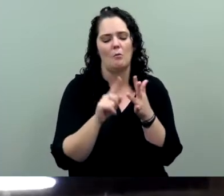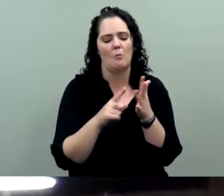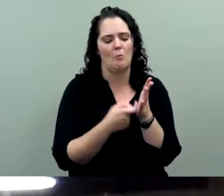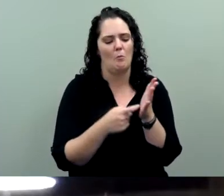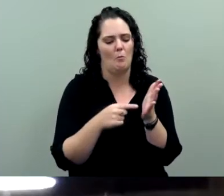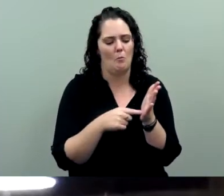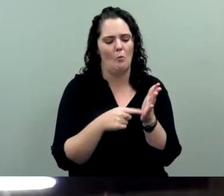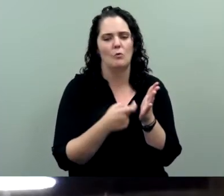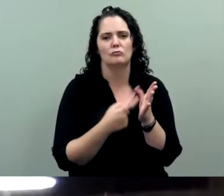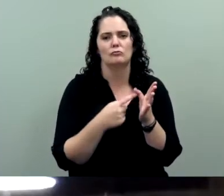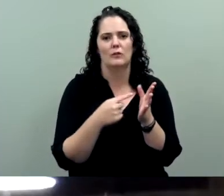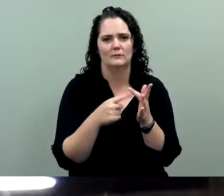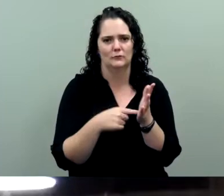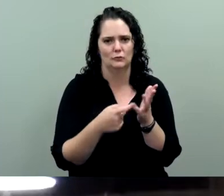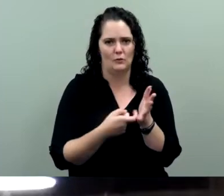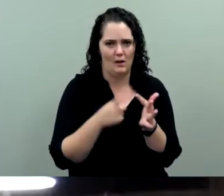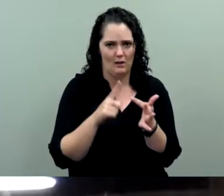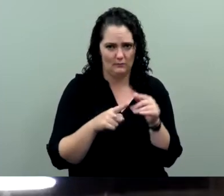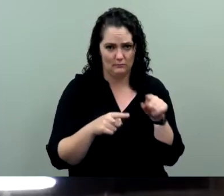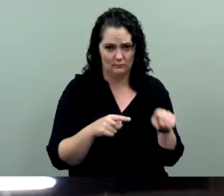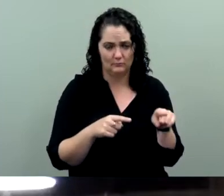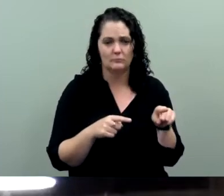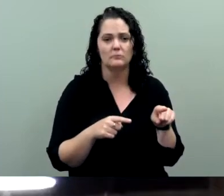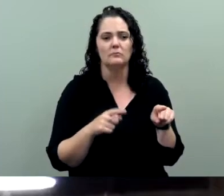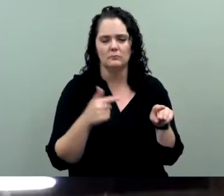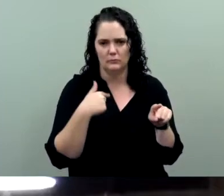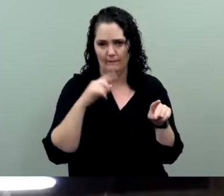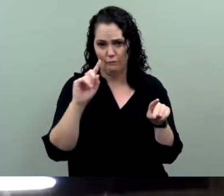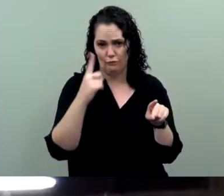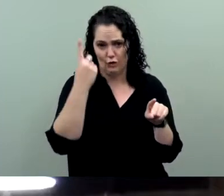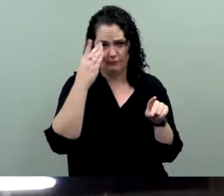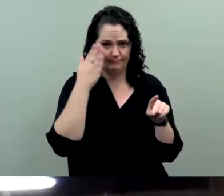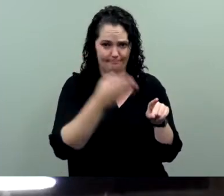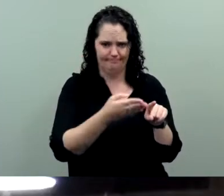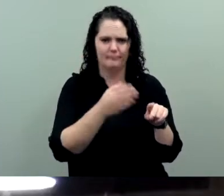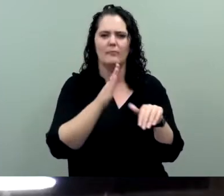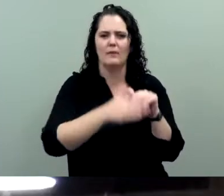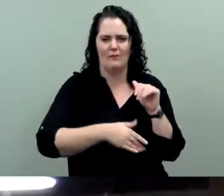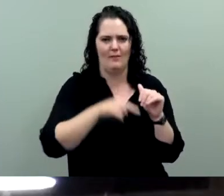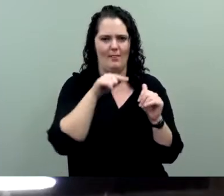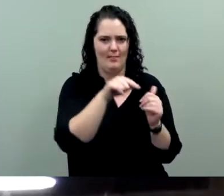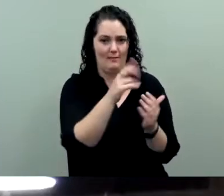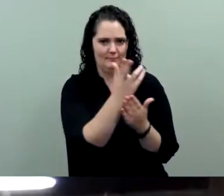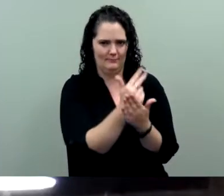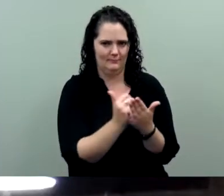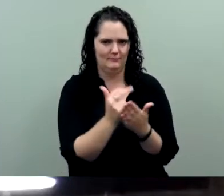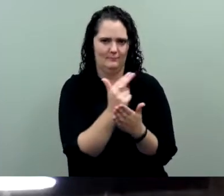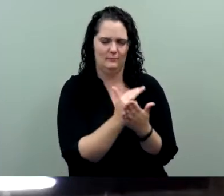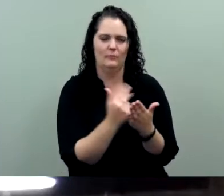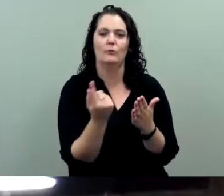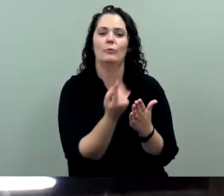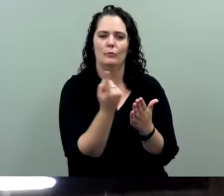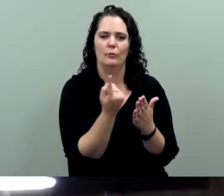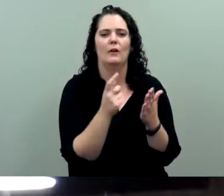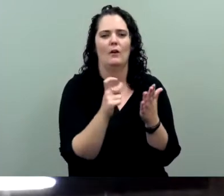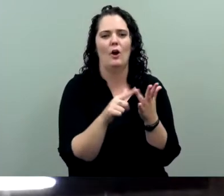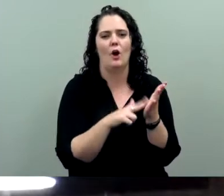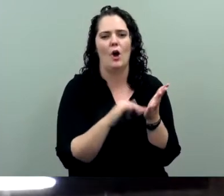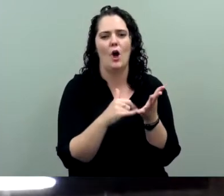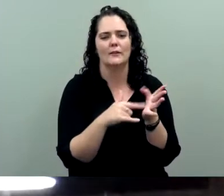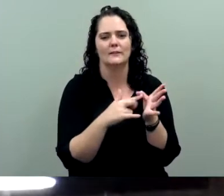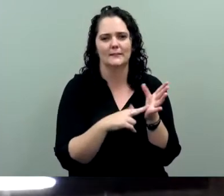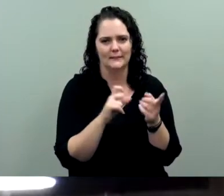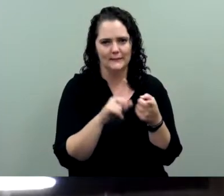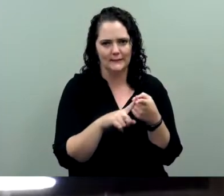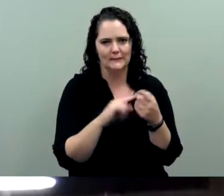going to start drawing by looking at this particular drawing by Constance Stokes of Marguerite Salle. Okay, and I'm bubbling away here off